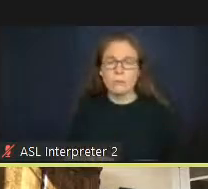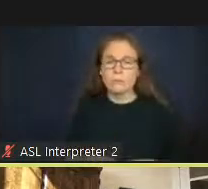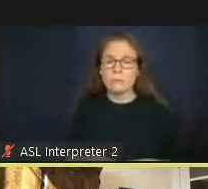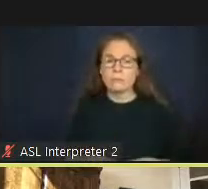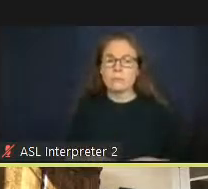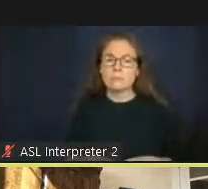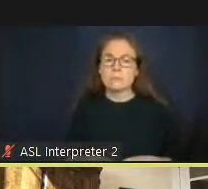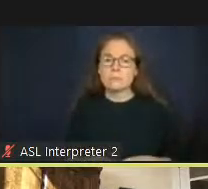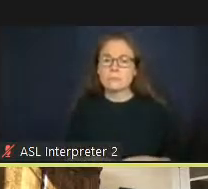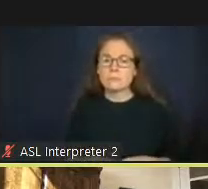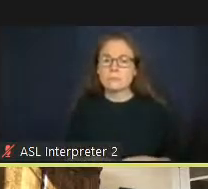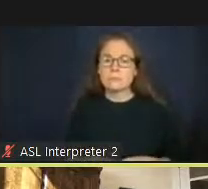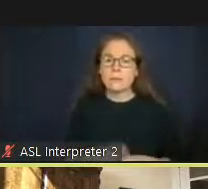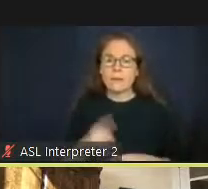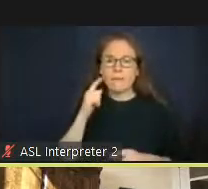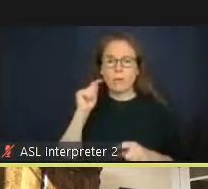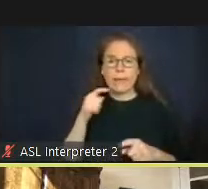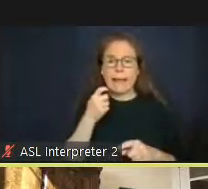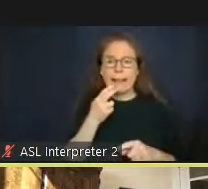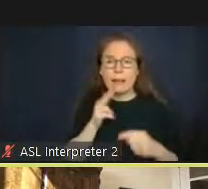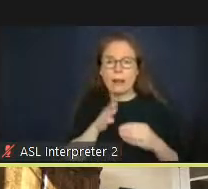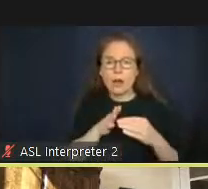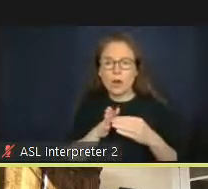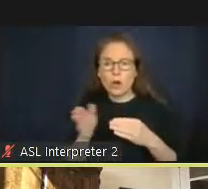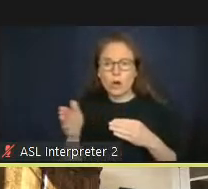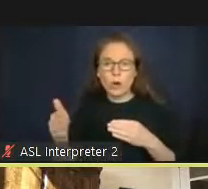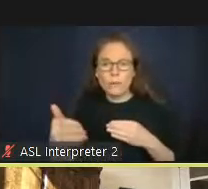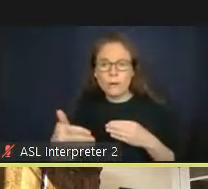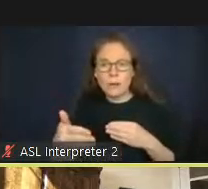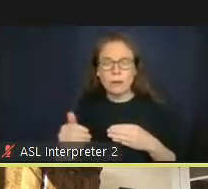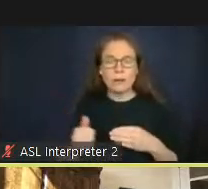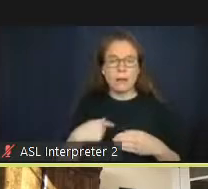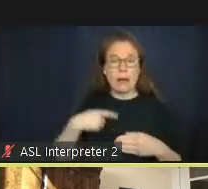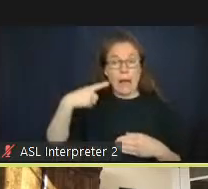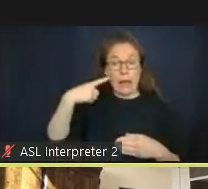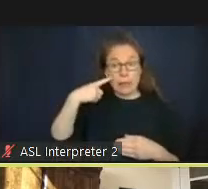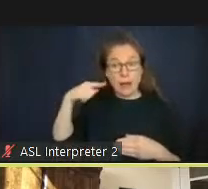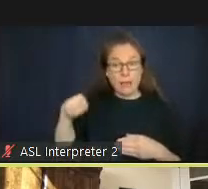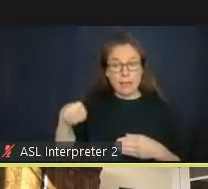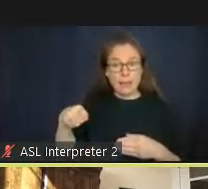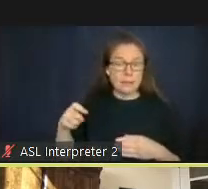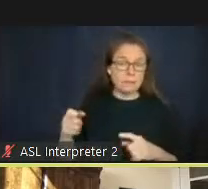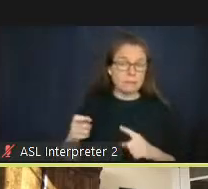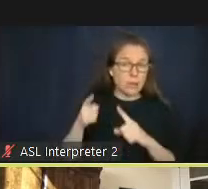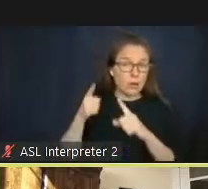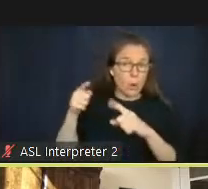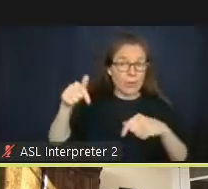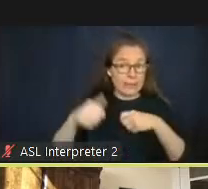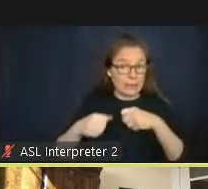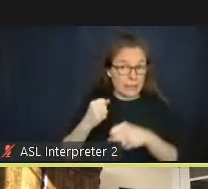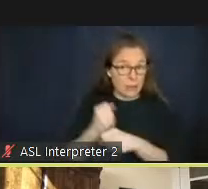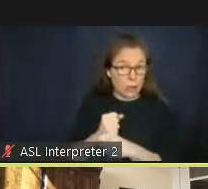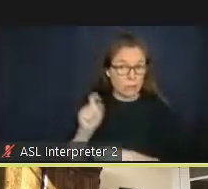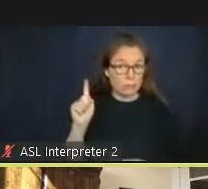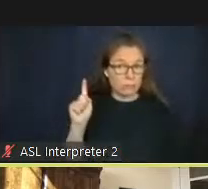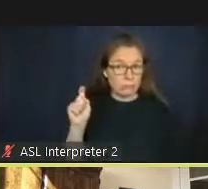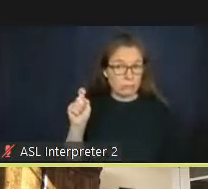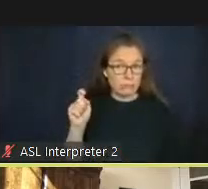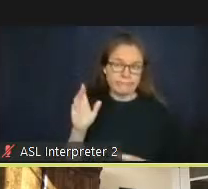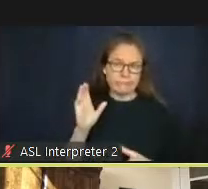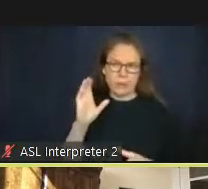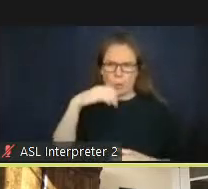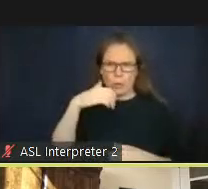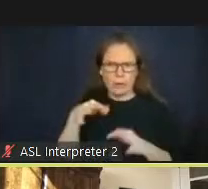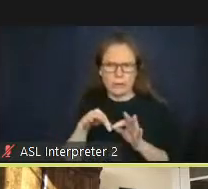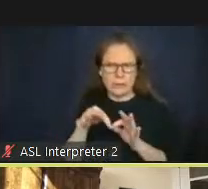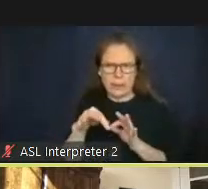that little curve. I thought it was we were aiming for it this year, and I know there are weird delays and things like